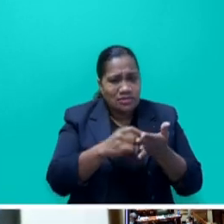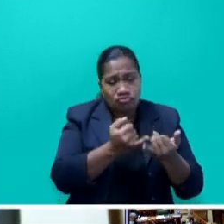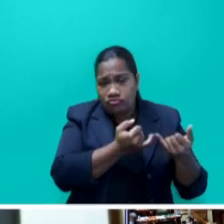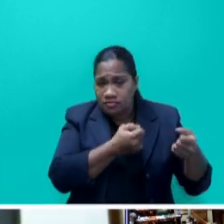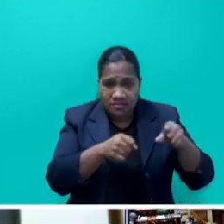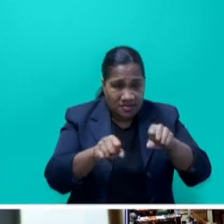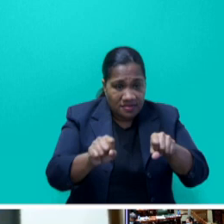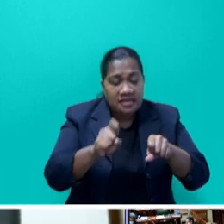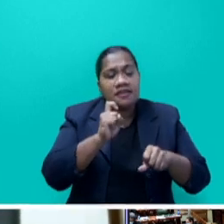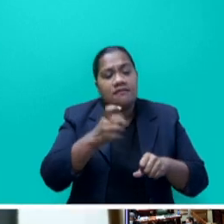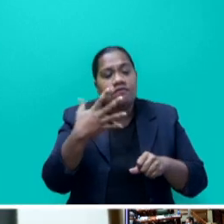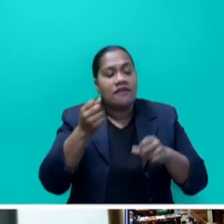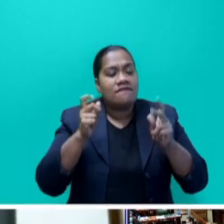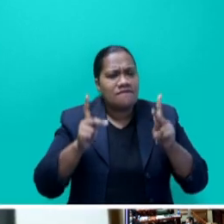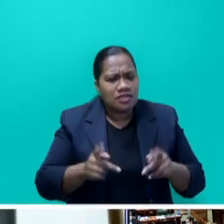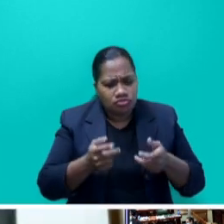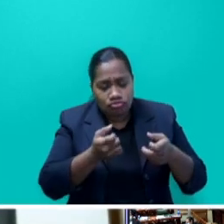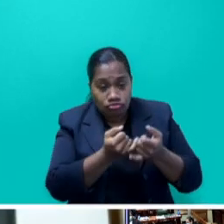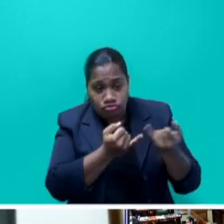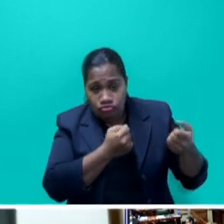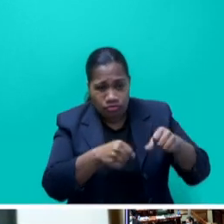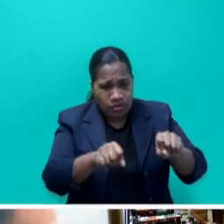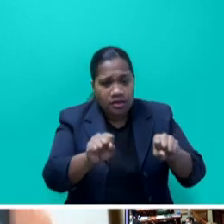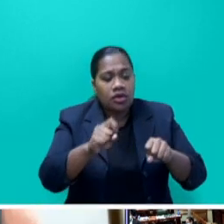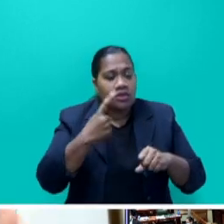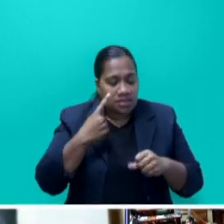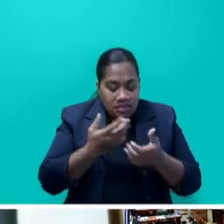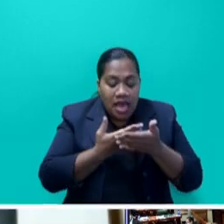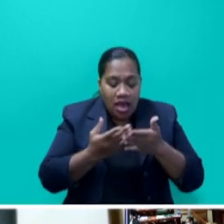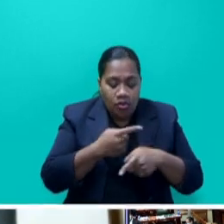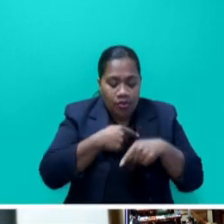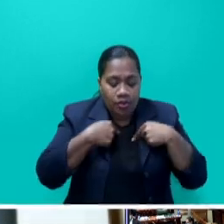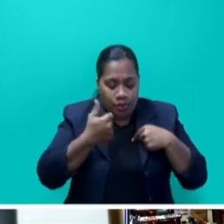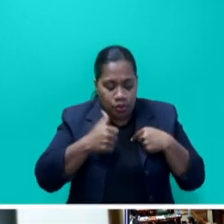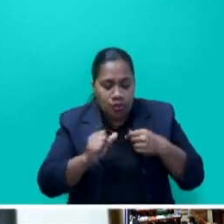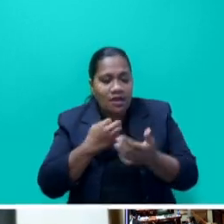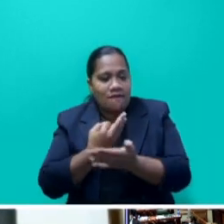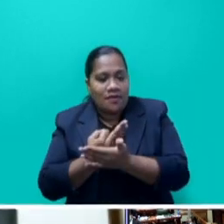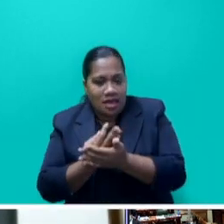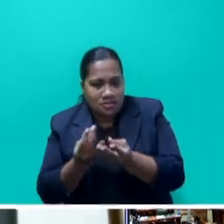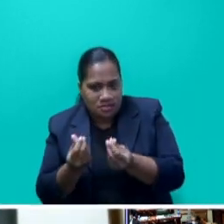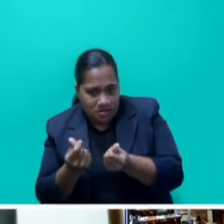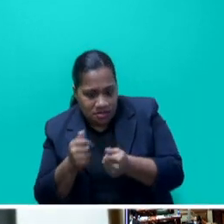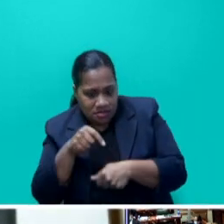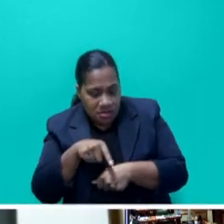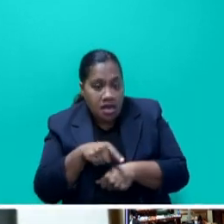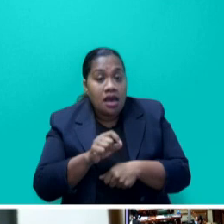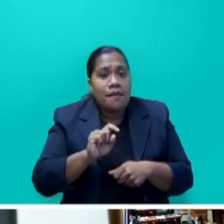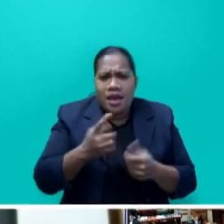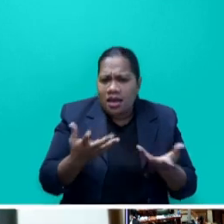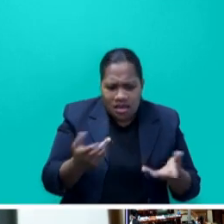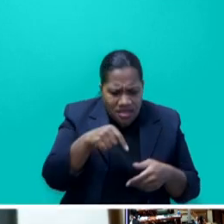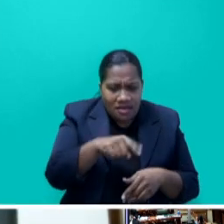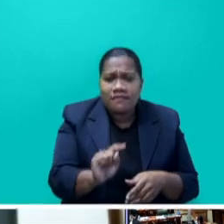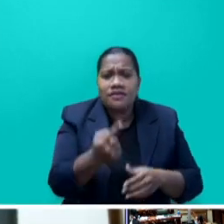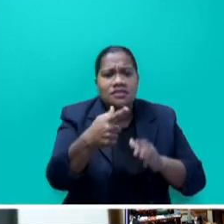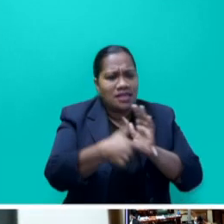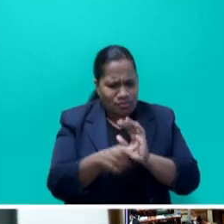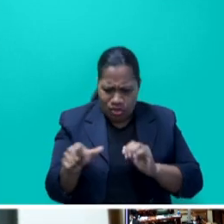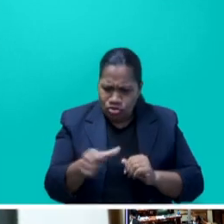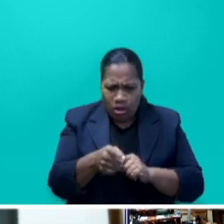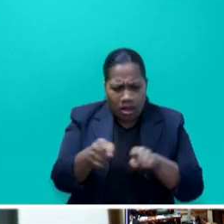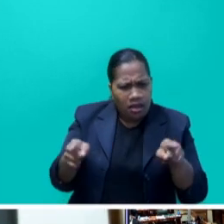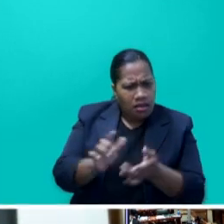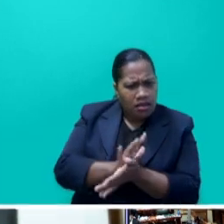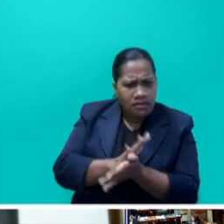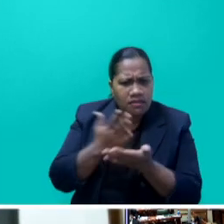out a fiscal strategy and say, this is how we're going to manage our finances, and by the way, this is the first time, which they should be glad about, that